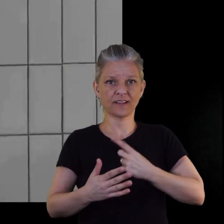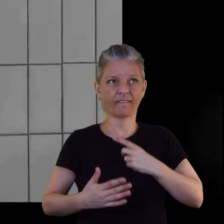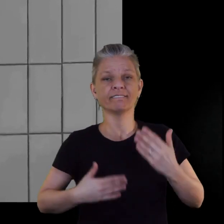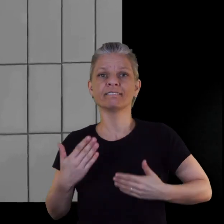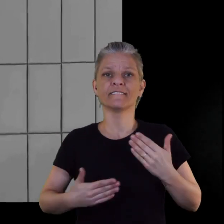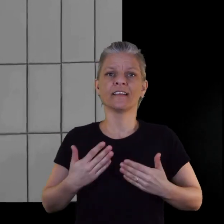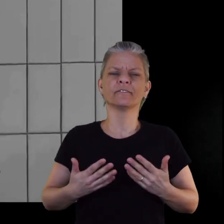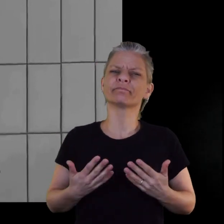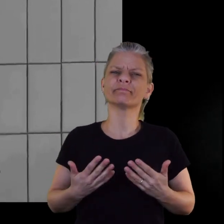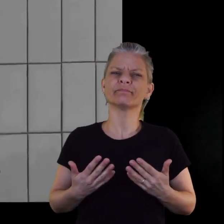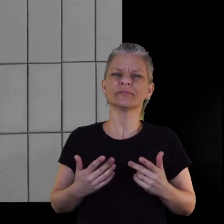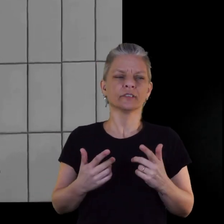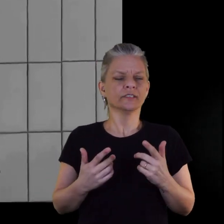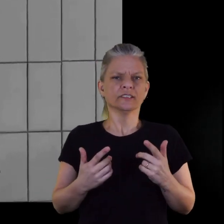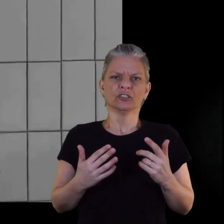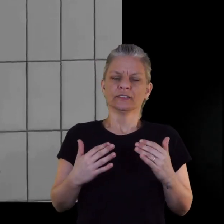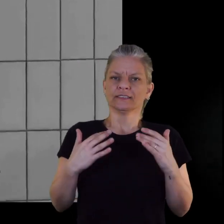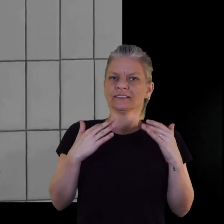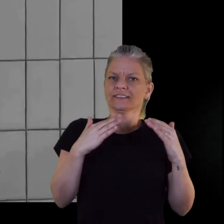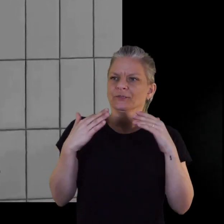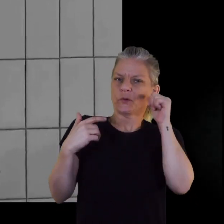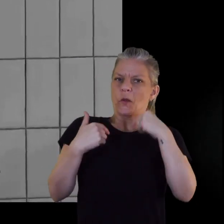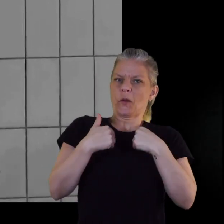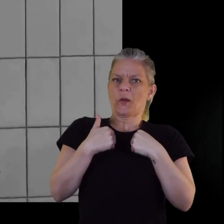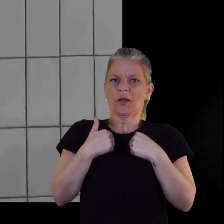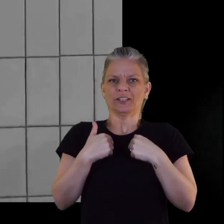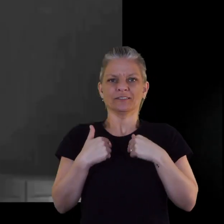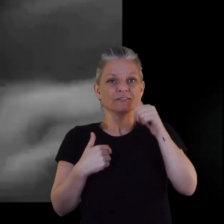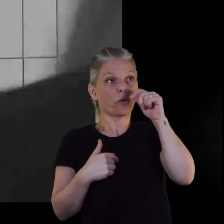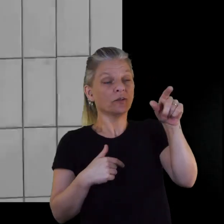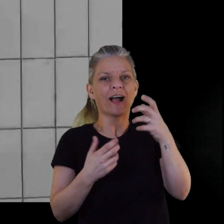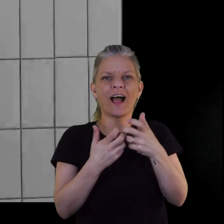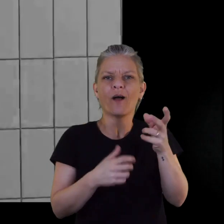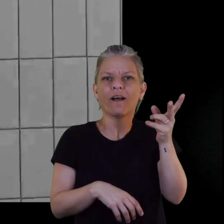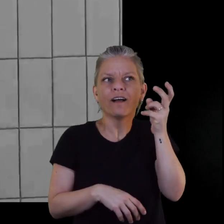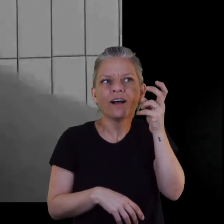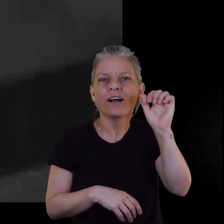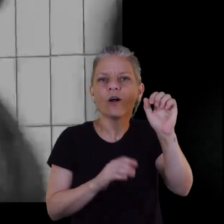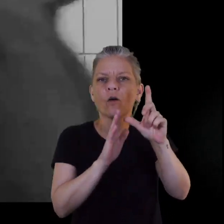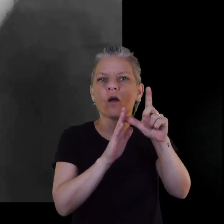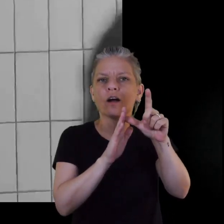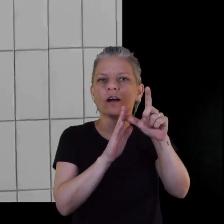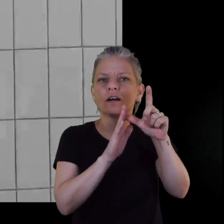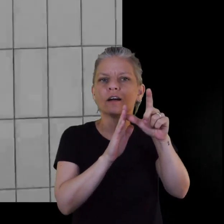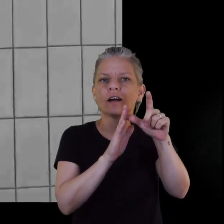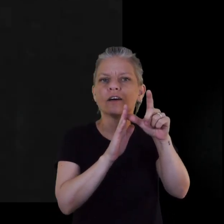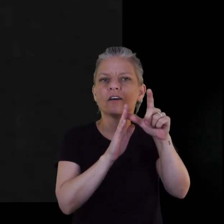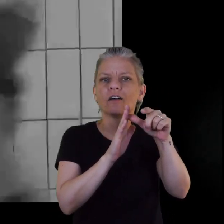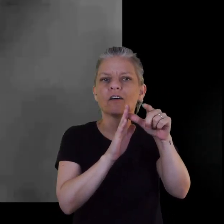know thyself, to know how to listen to the clockwork well, to embrace taking up space and